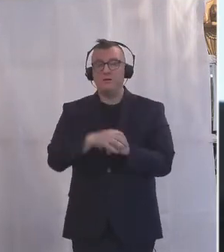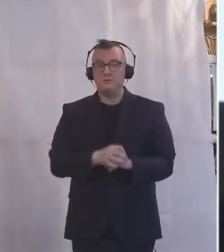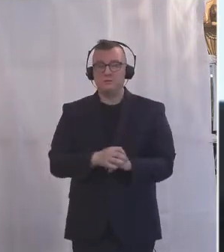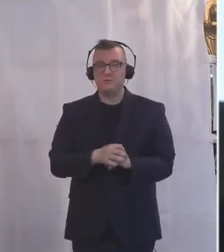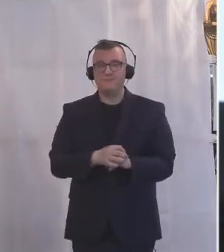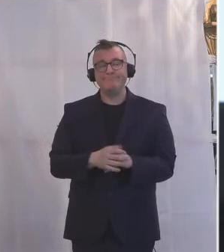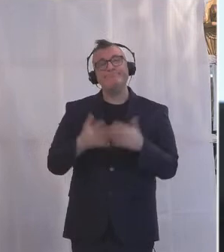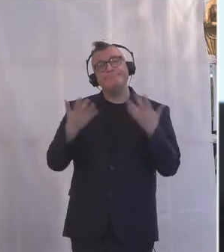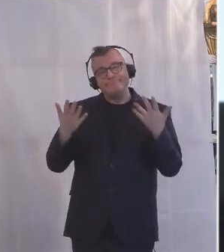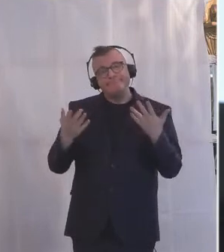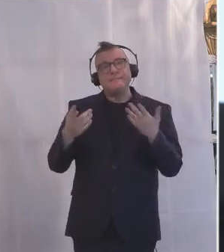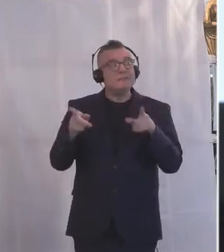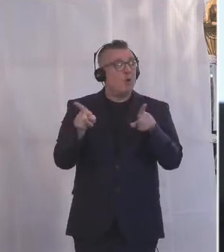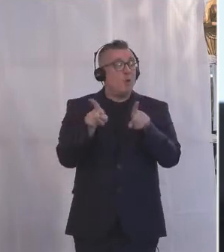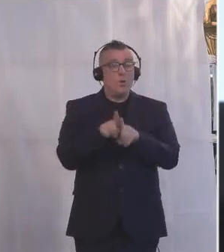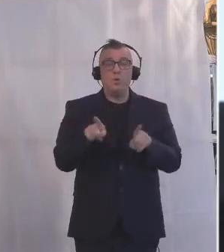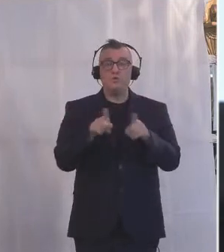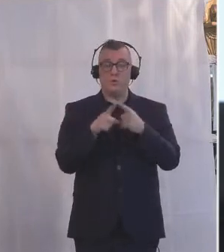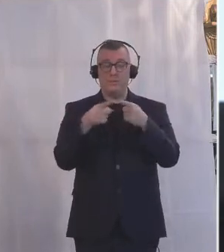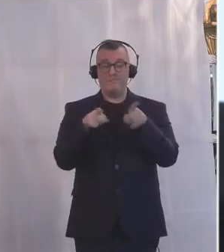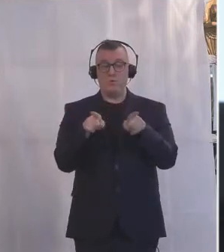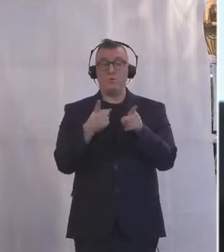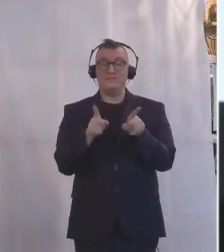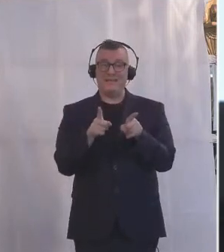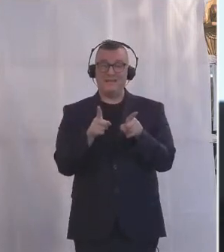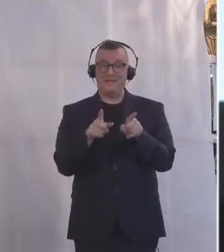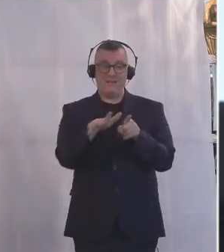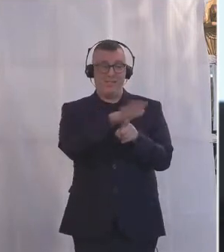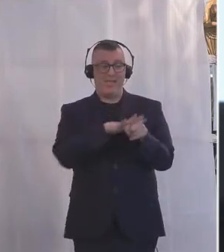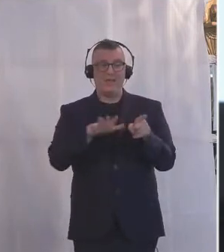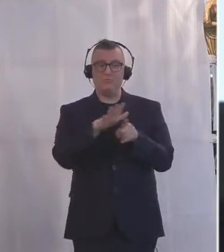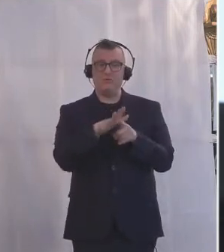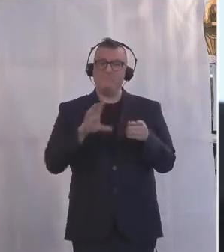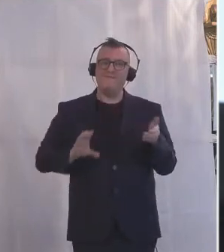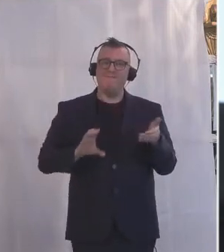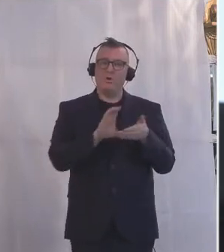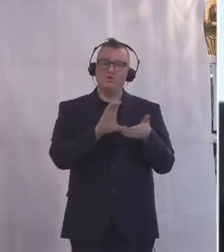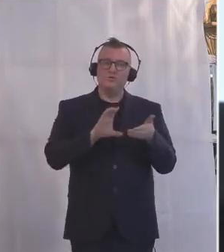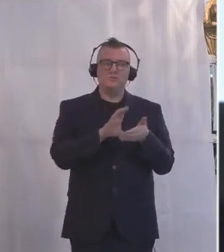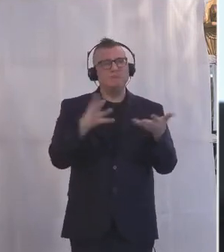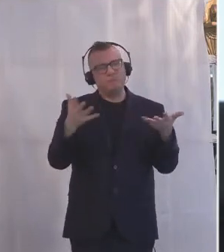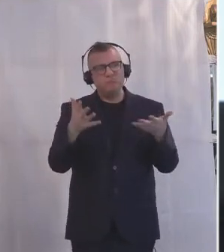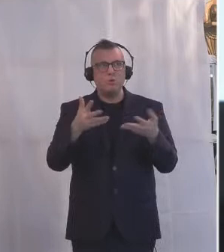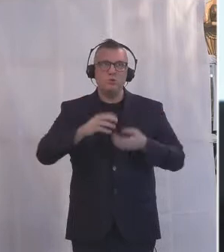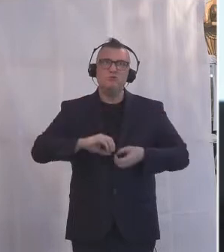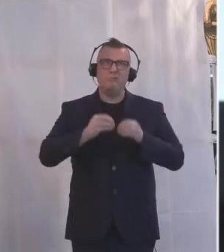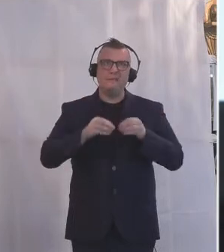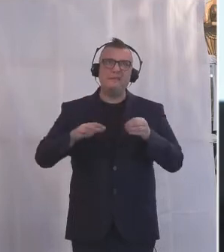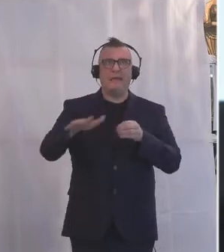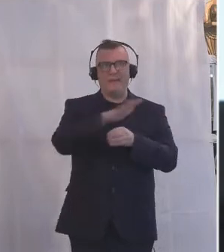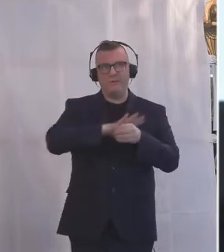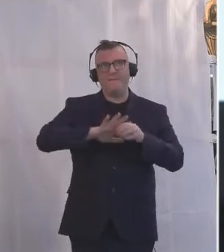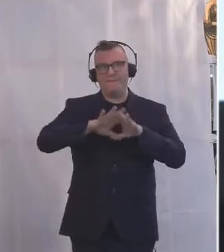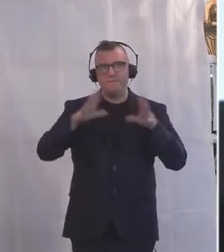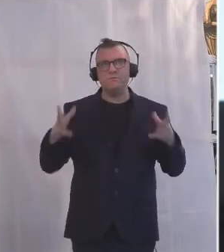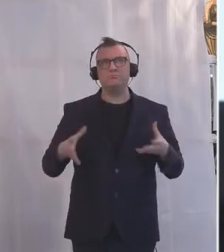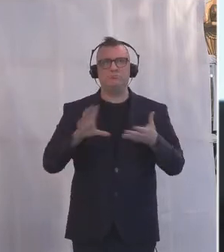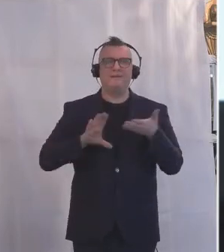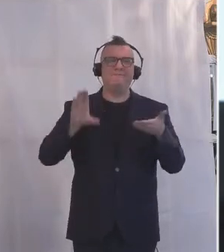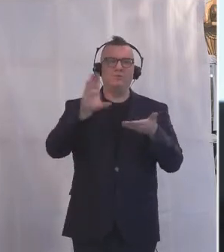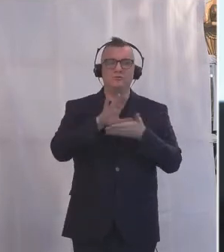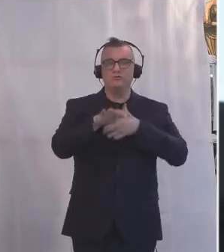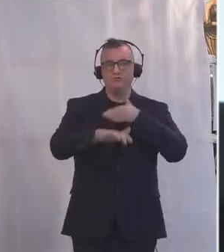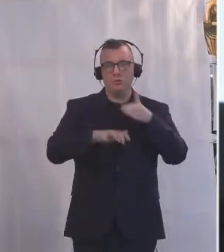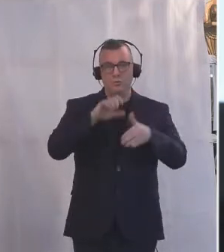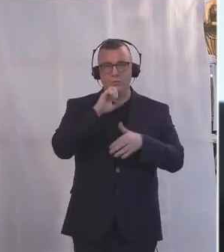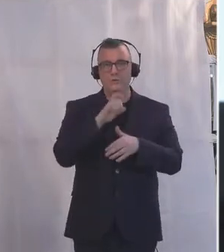Additionally, the music industry is often underfunded, or the creative industries as a whole is often underfunded. It is a struggle to get investment, it's a